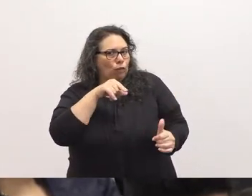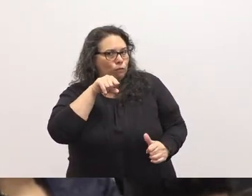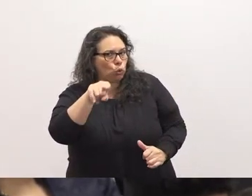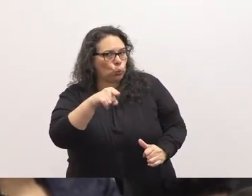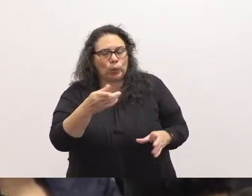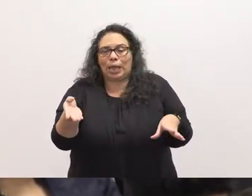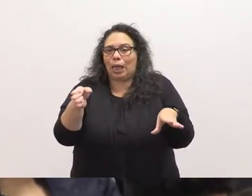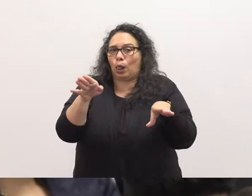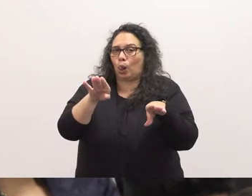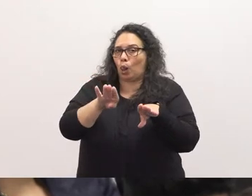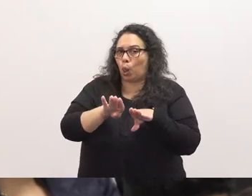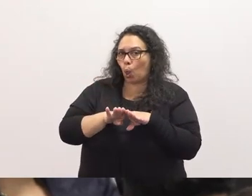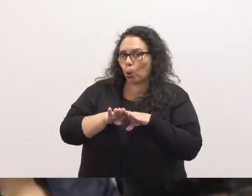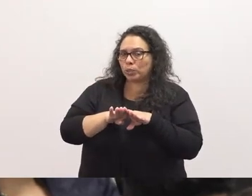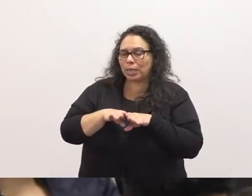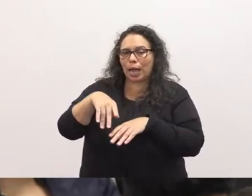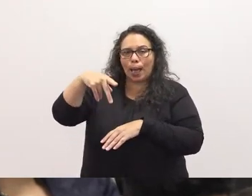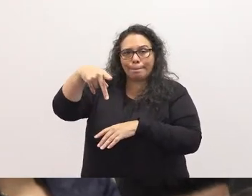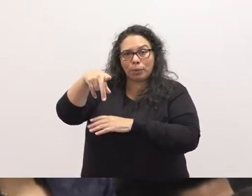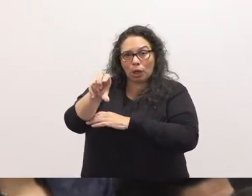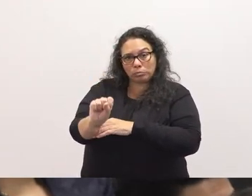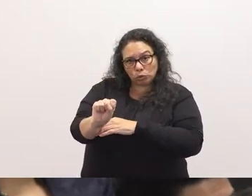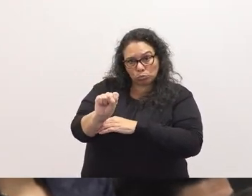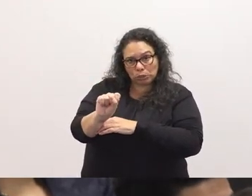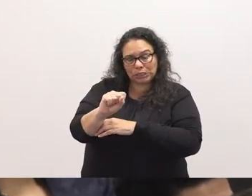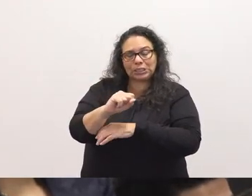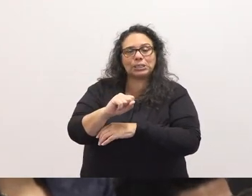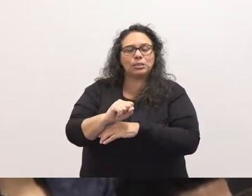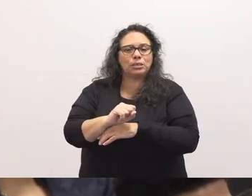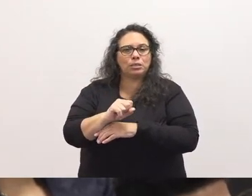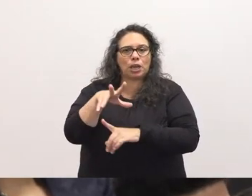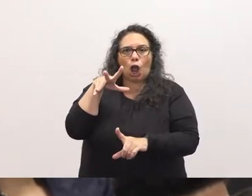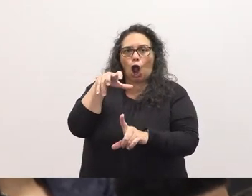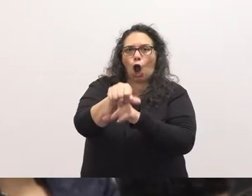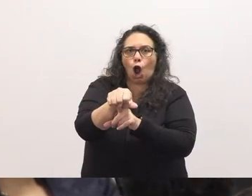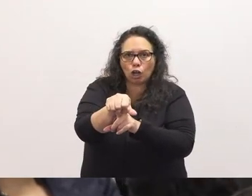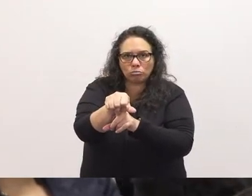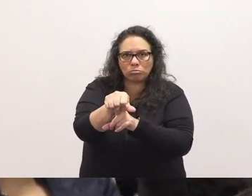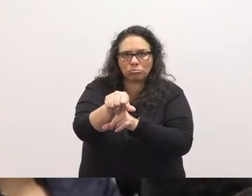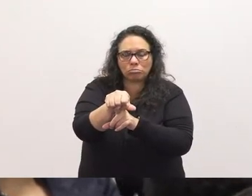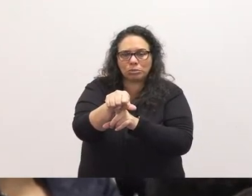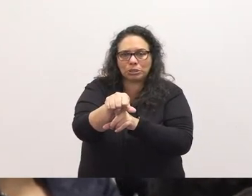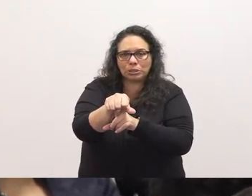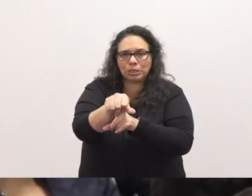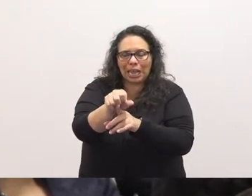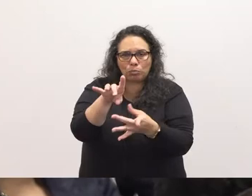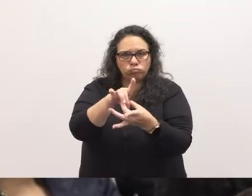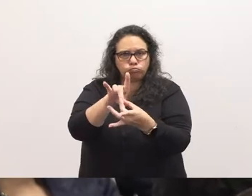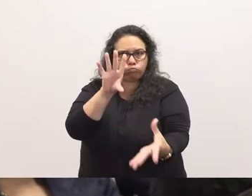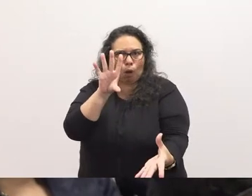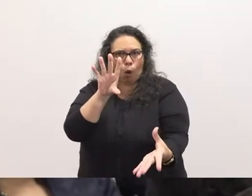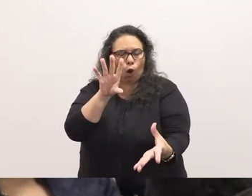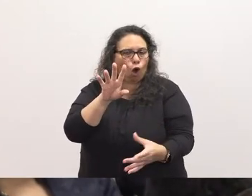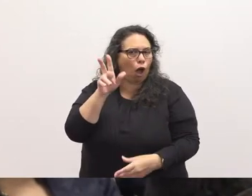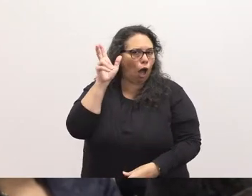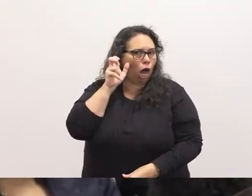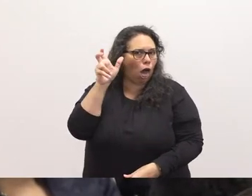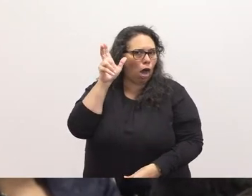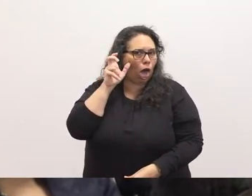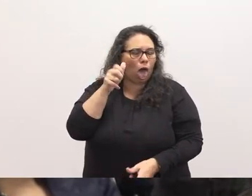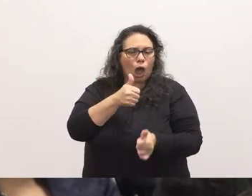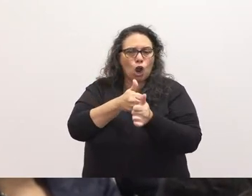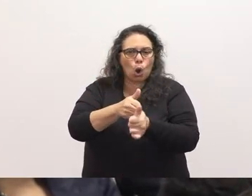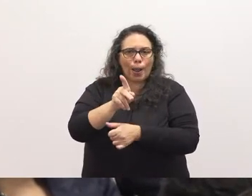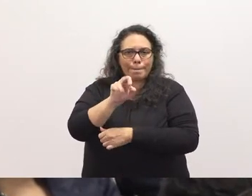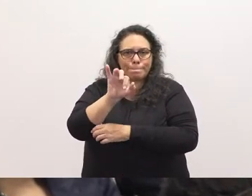closing, Palm Springs was caught. There was a leaked audio, and I'm gonna read what it says here. According to Murphy,